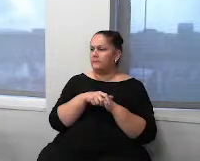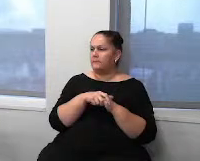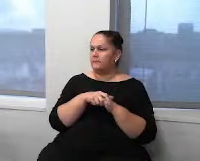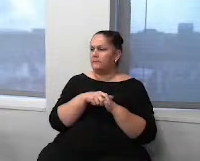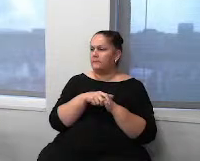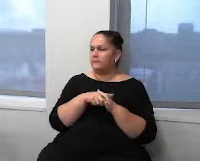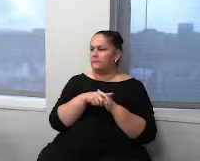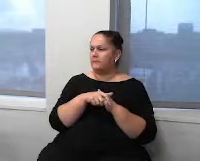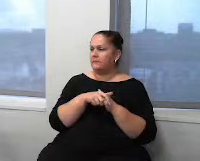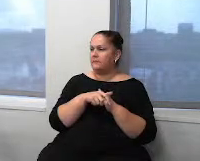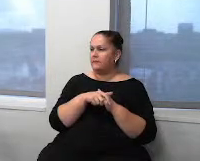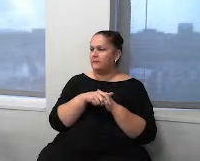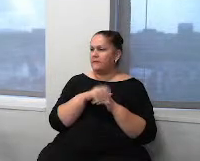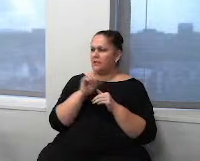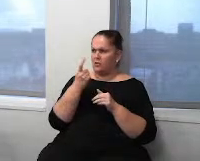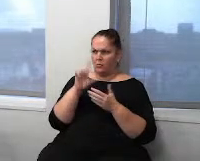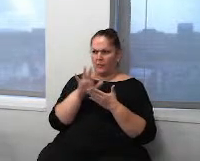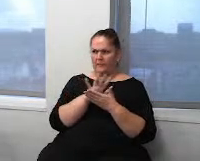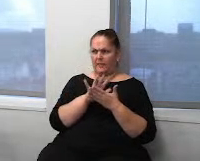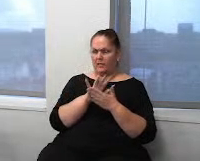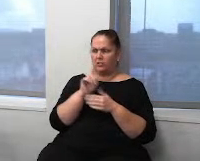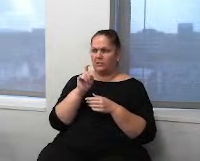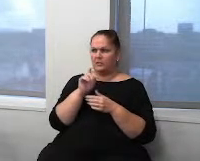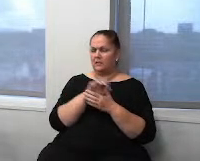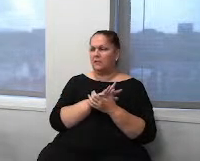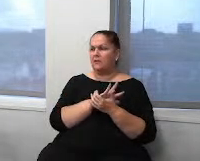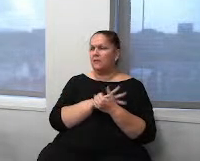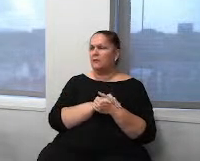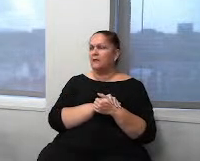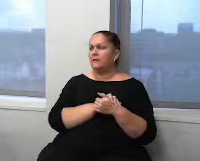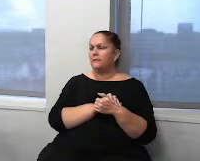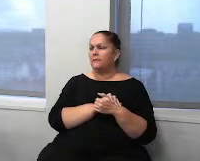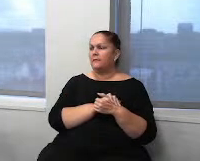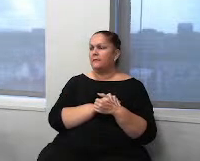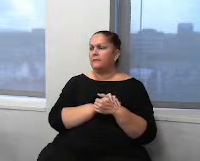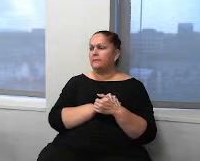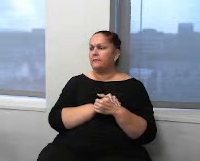Yeah, I just where? want to see the whole response. Is it just this one page?